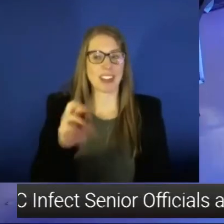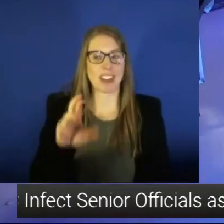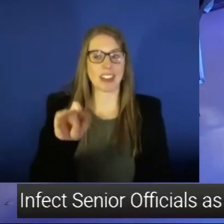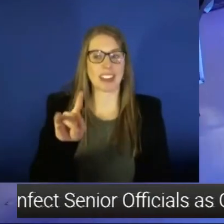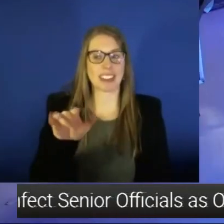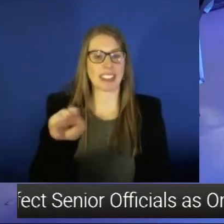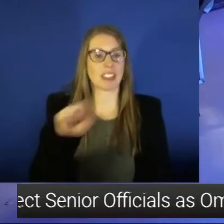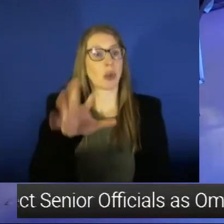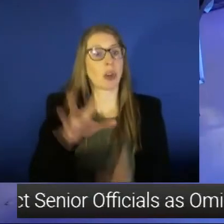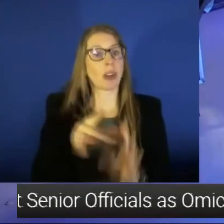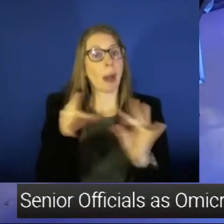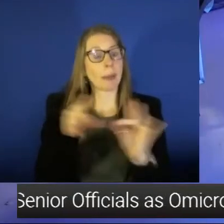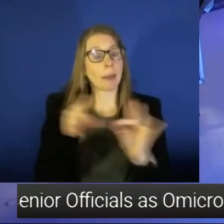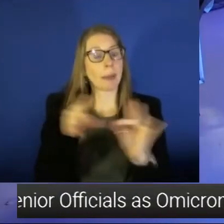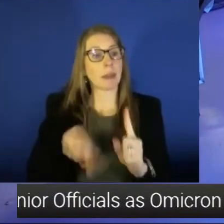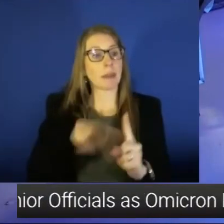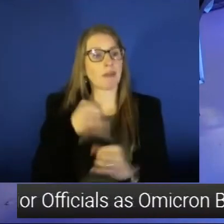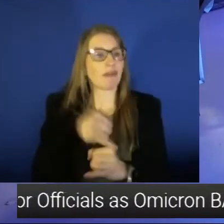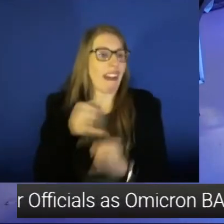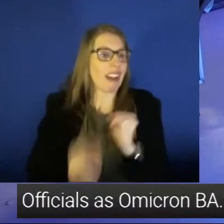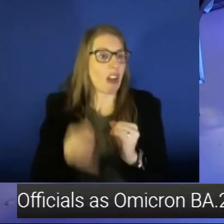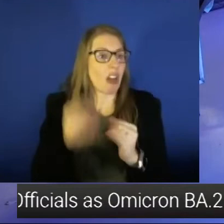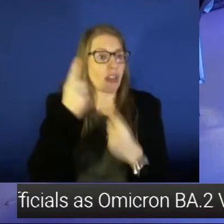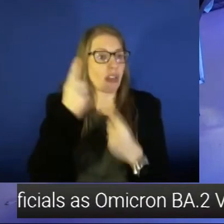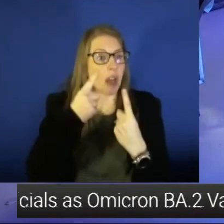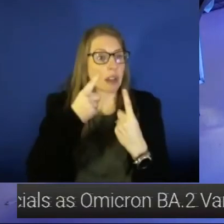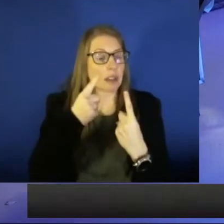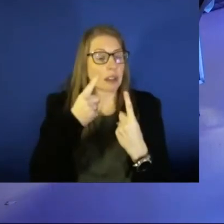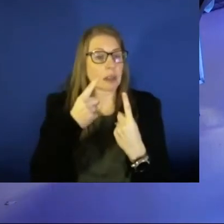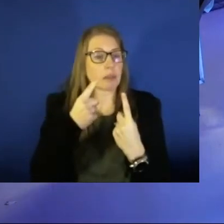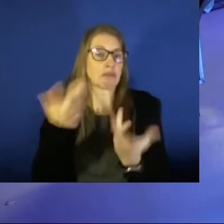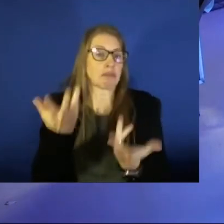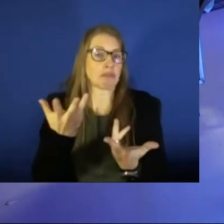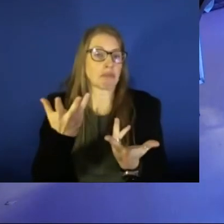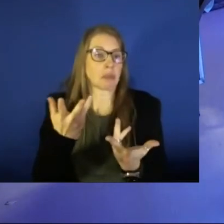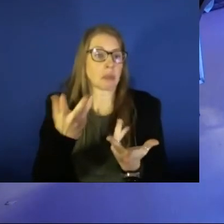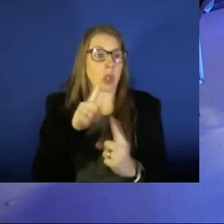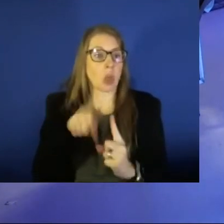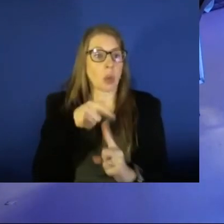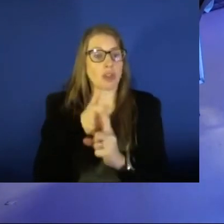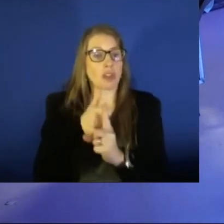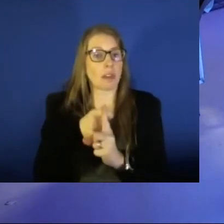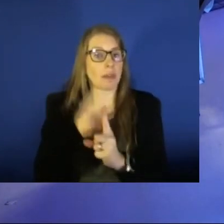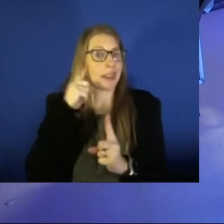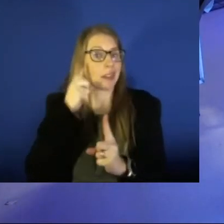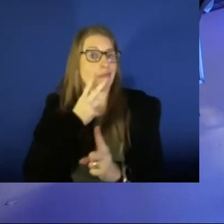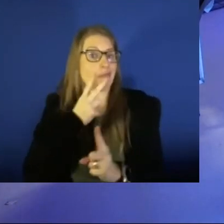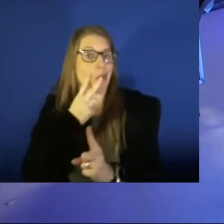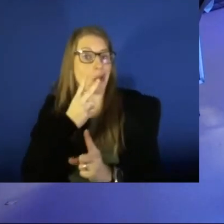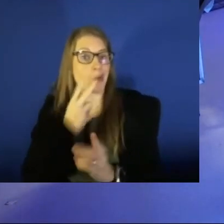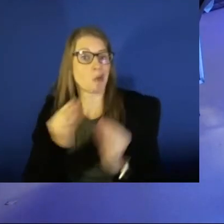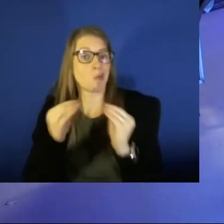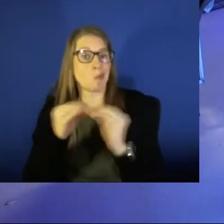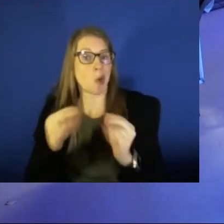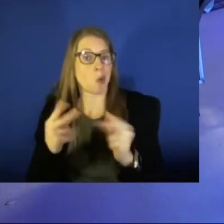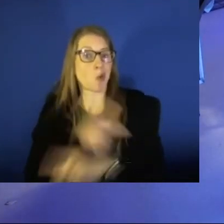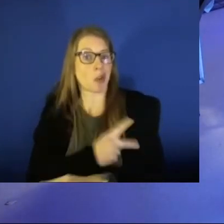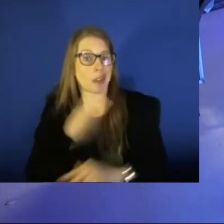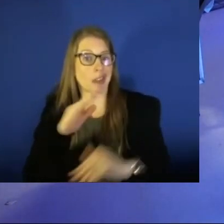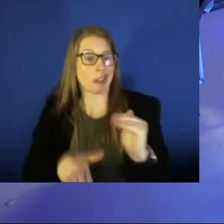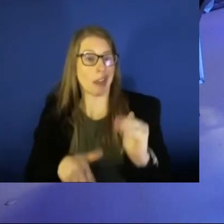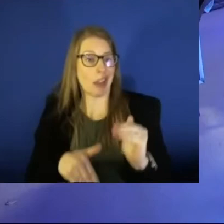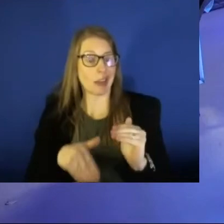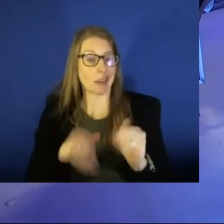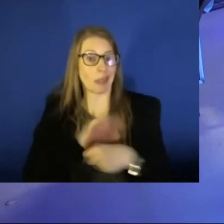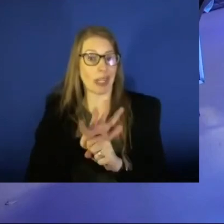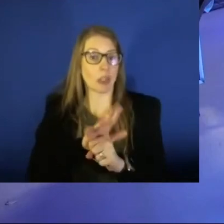comments on, final thoughts, but just your comments on that when you hear smokers smoked more during this pandemic. Yeah, it's not a surprise. Right? Stress was hard, right?